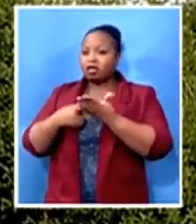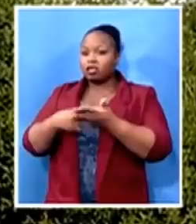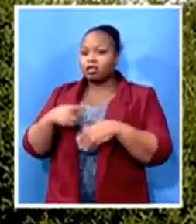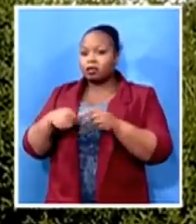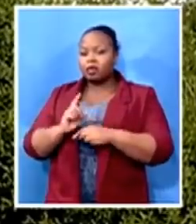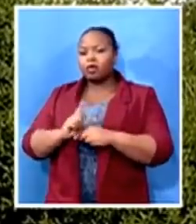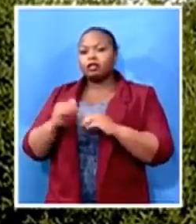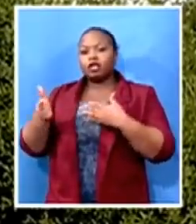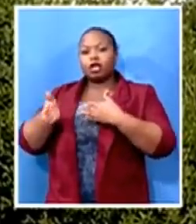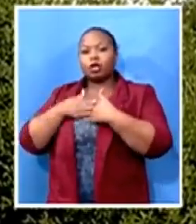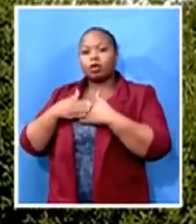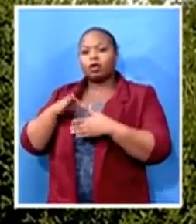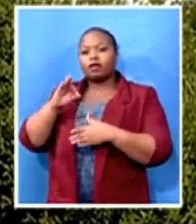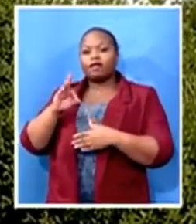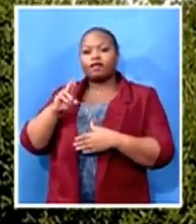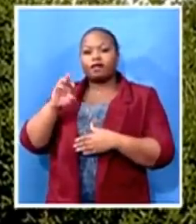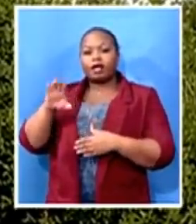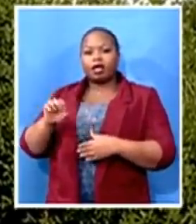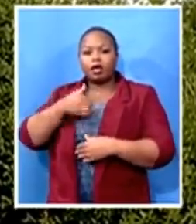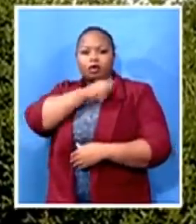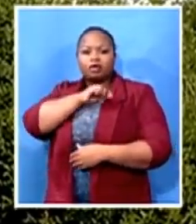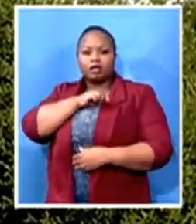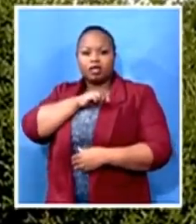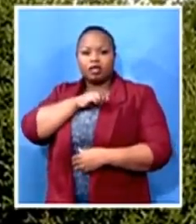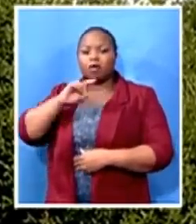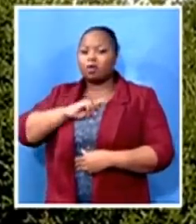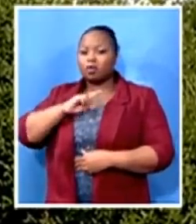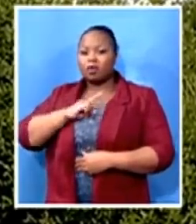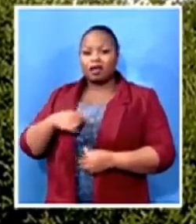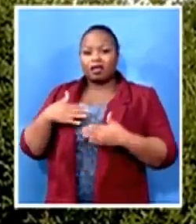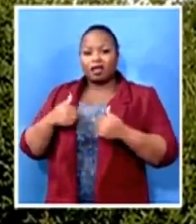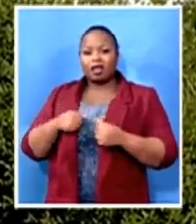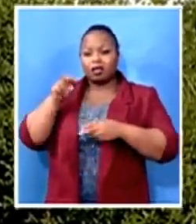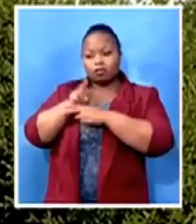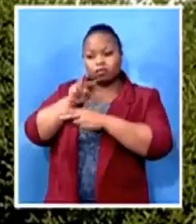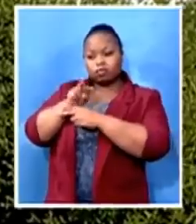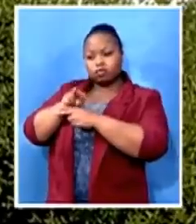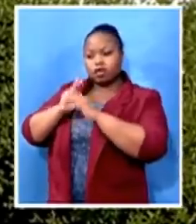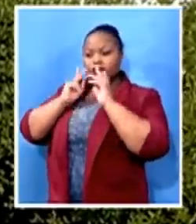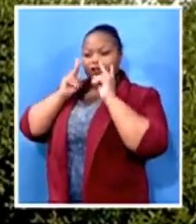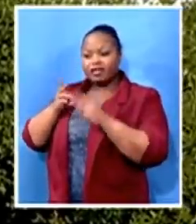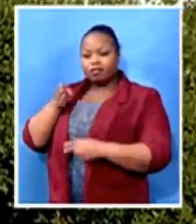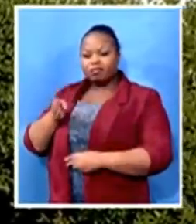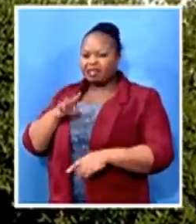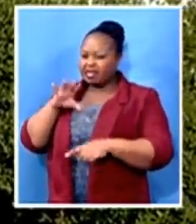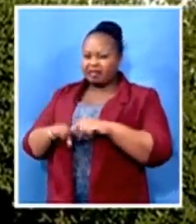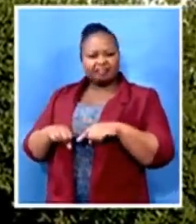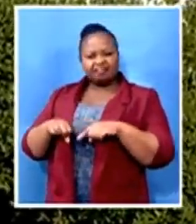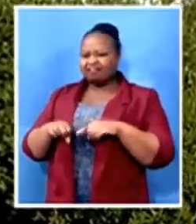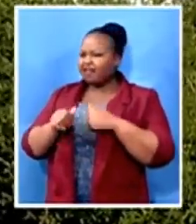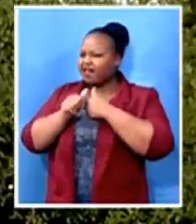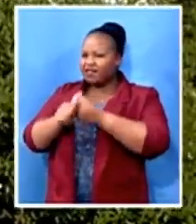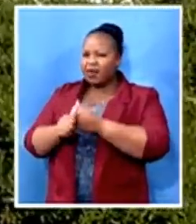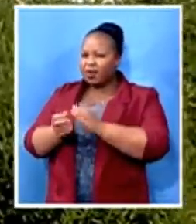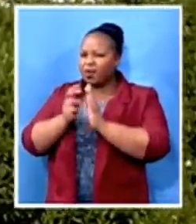will remember that health inspectors visited the hospital and found that it was not COVID-19 fit. But to tell us more about